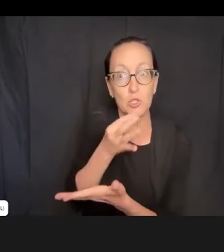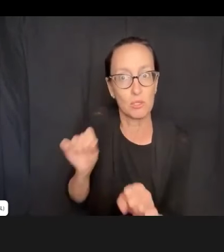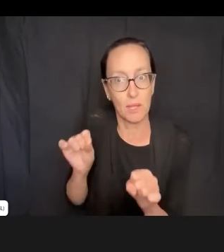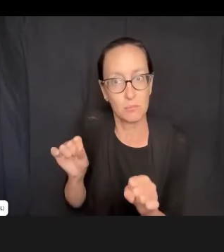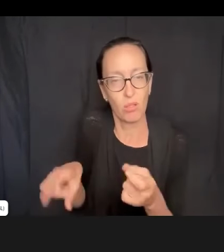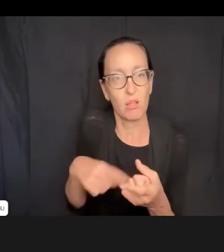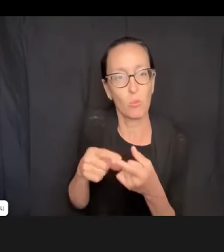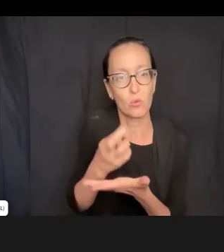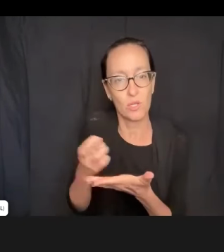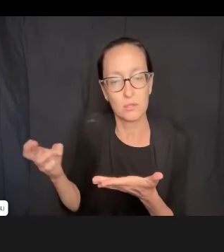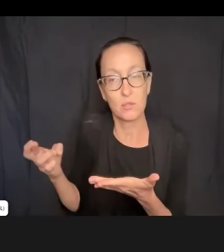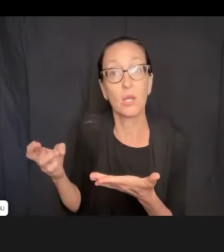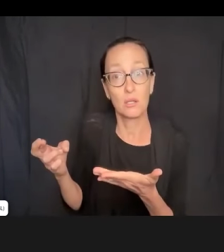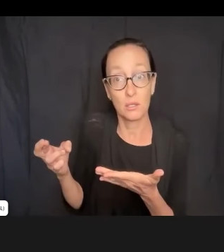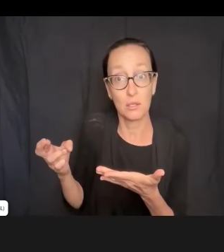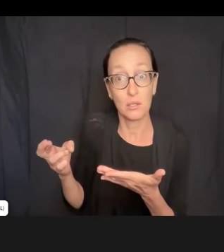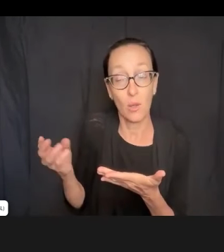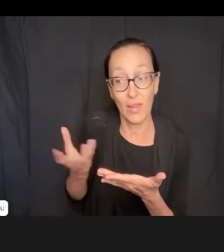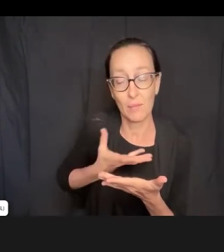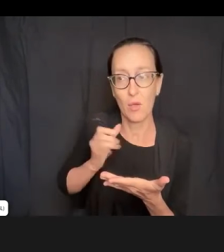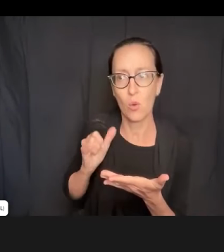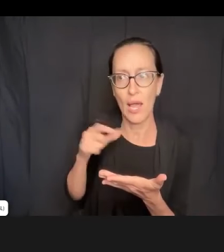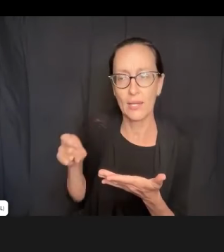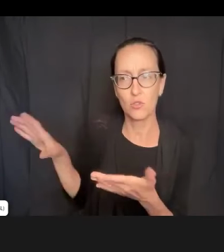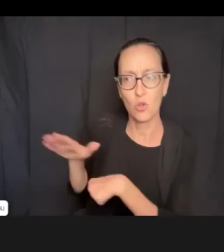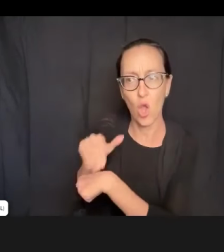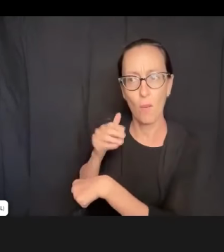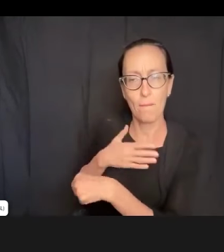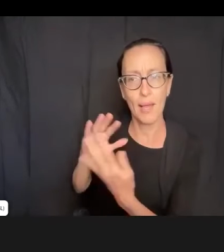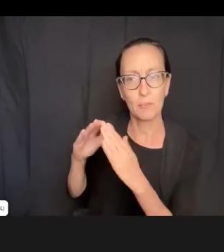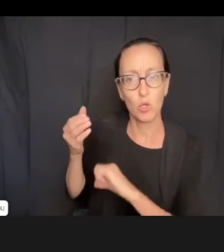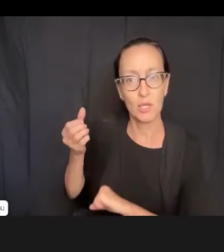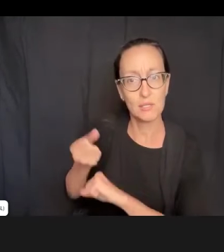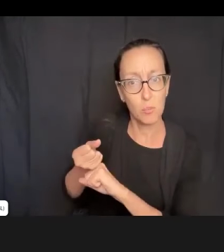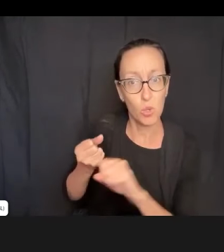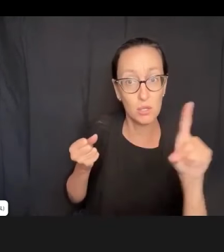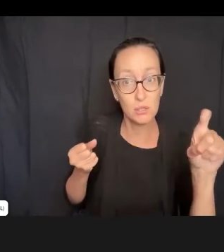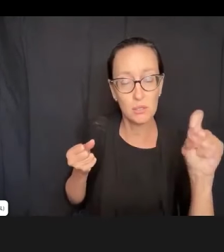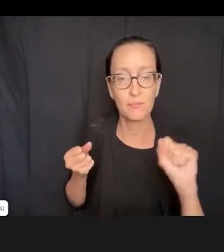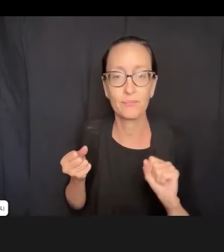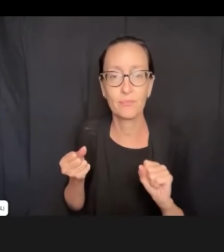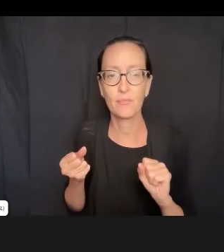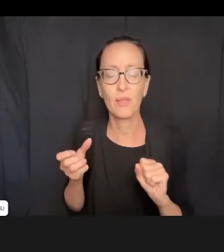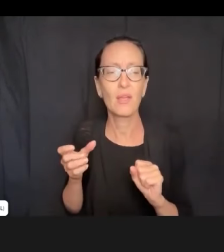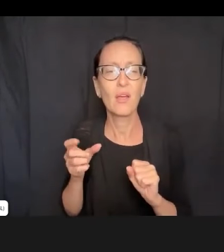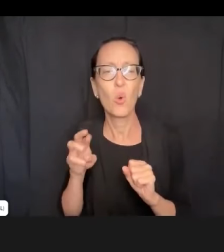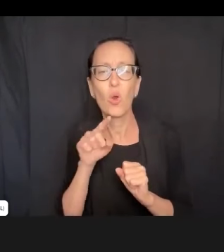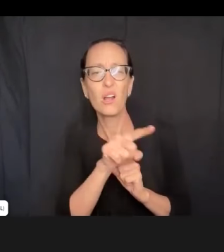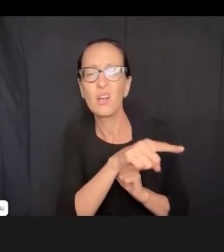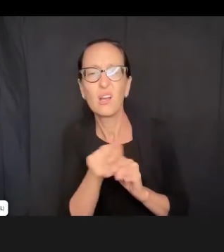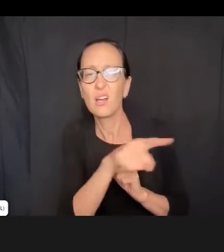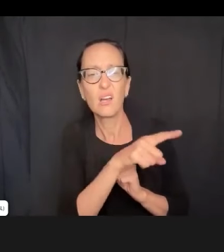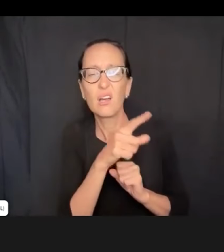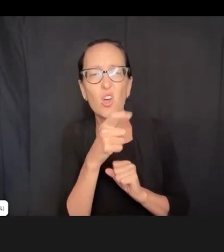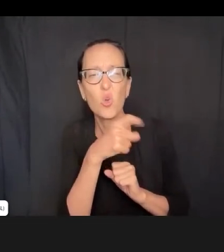that helps us, do we need to call in some of our community supports? And who does not need any direct crisis intervention